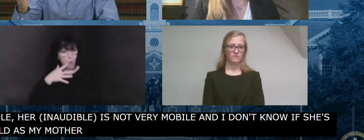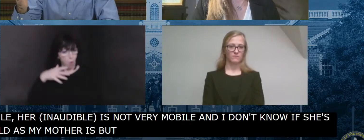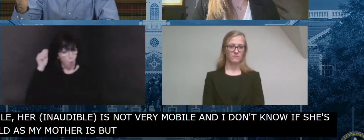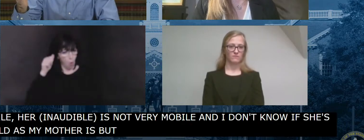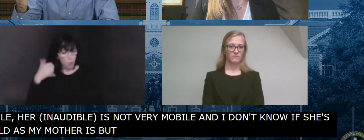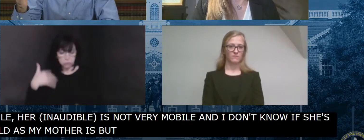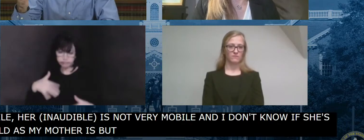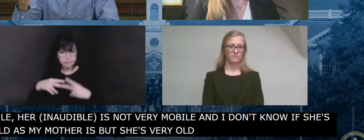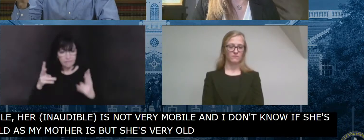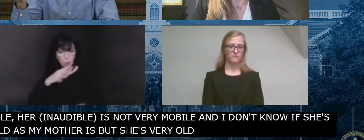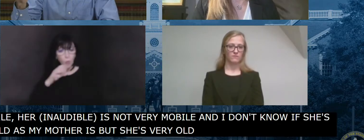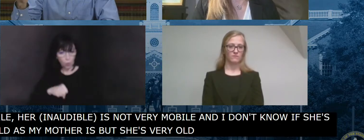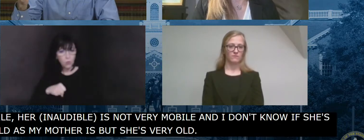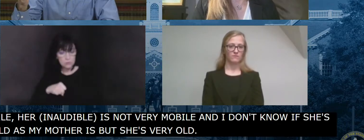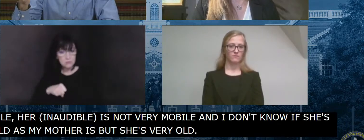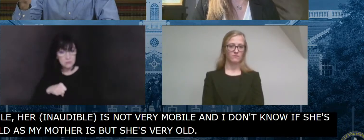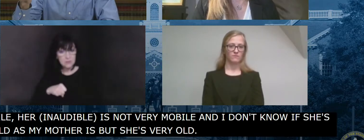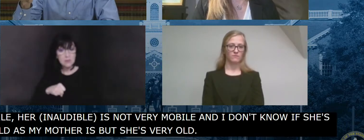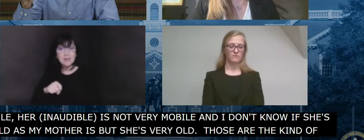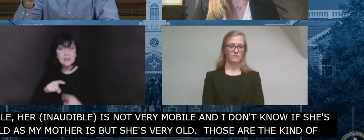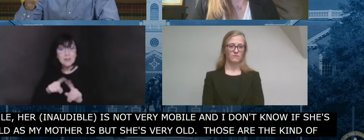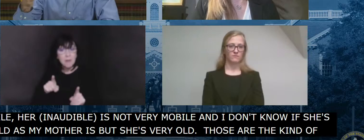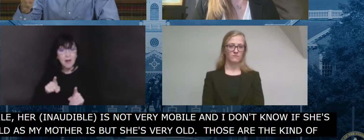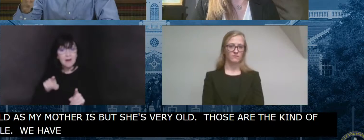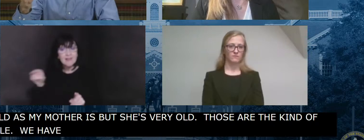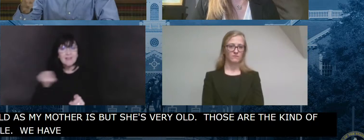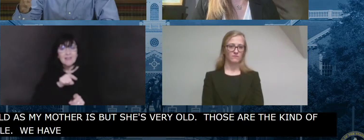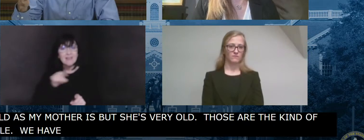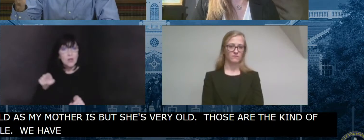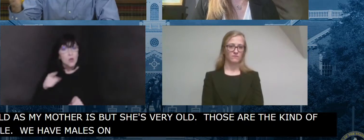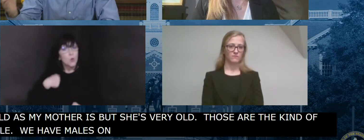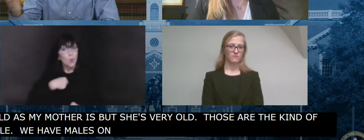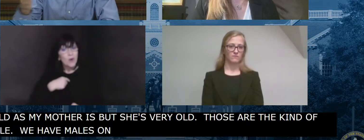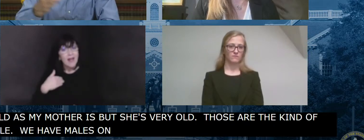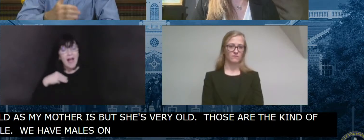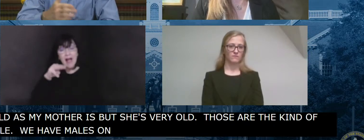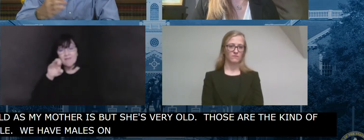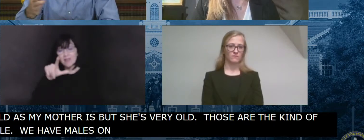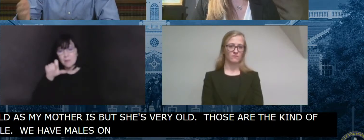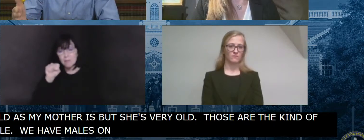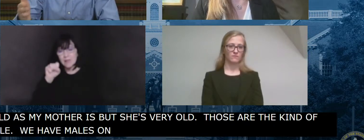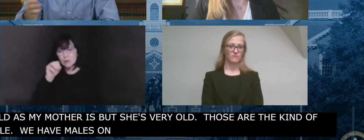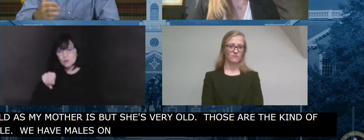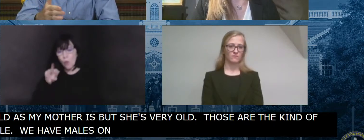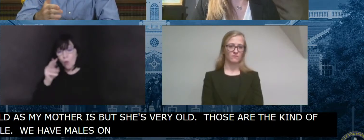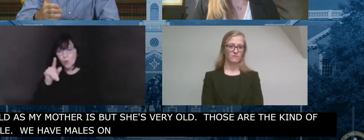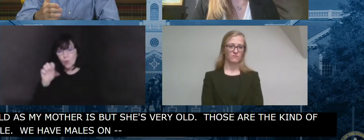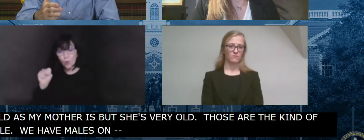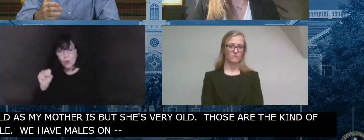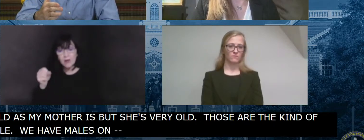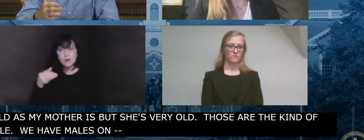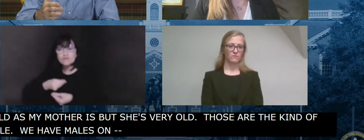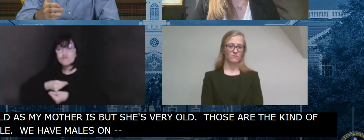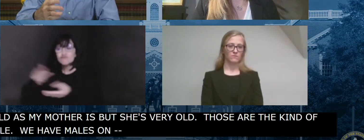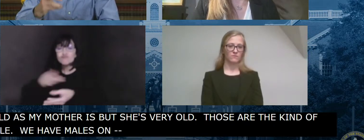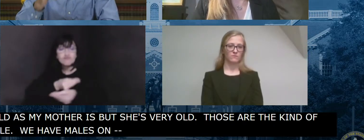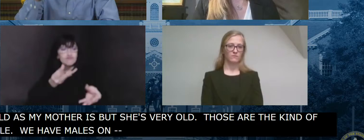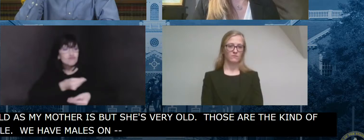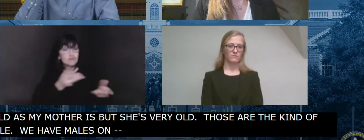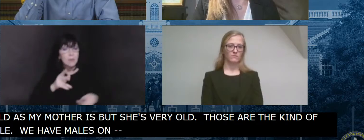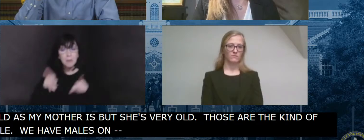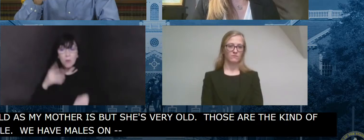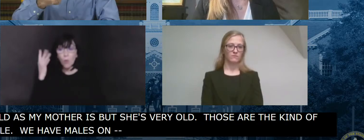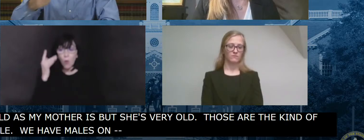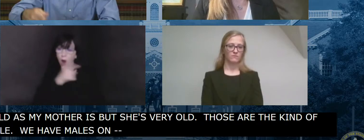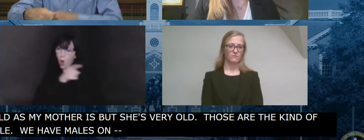are the kind of people. We have Meals on Wheels for the same reason that people can't get out to get this senior center. So we're going to